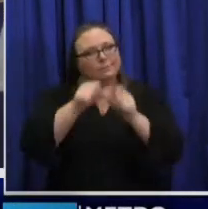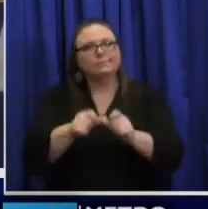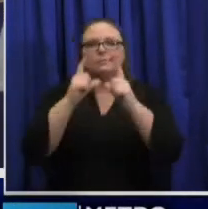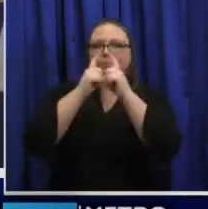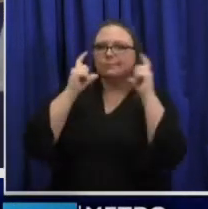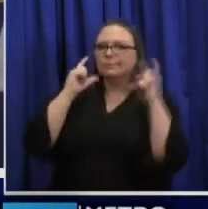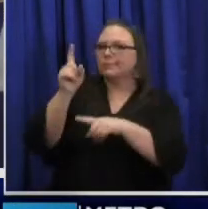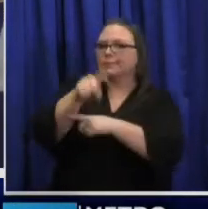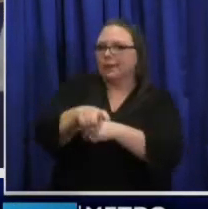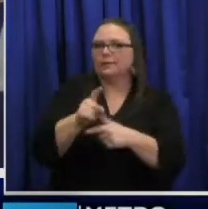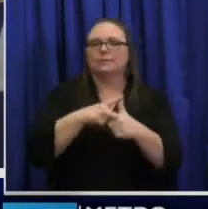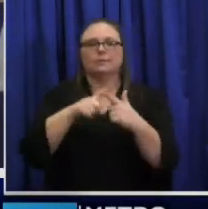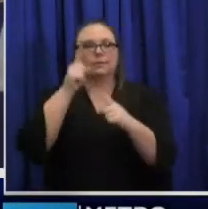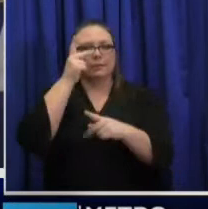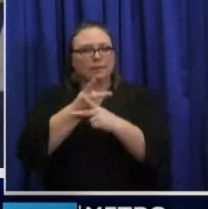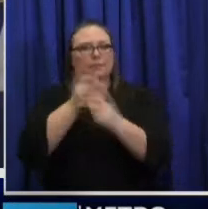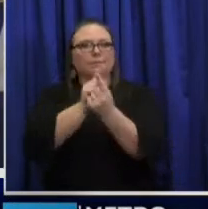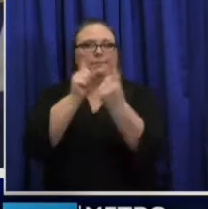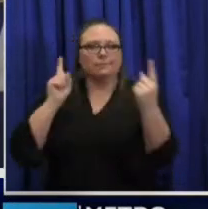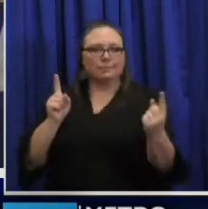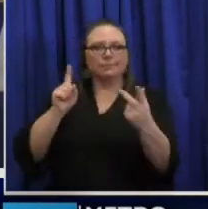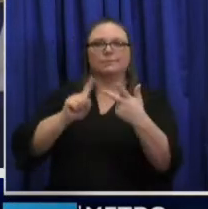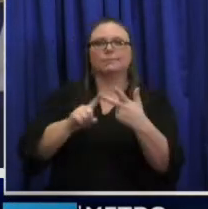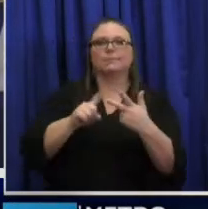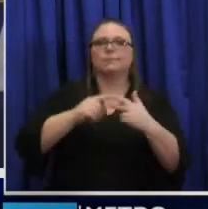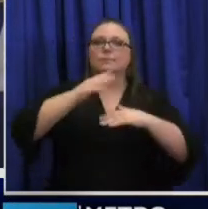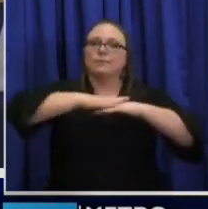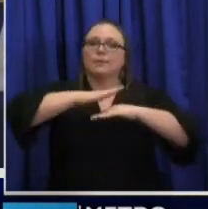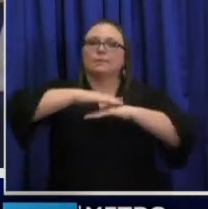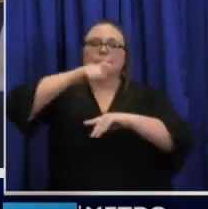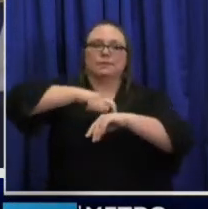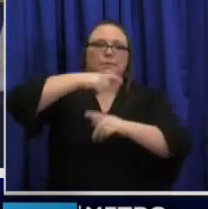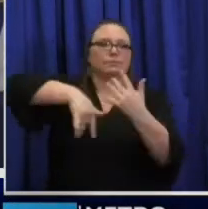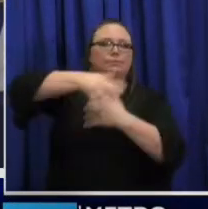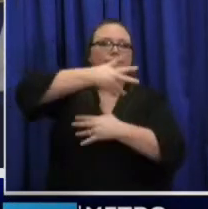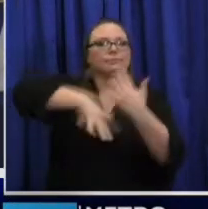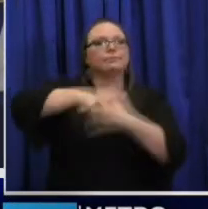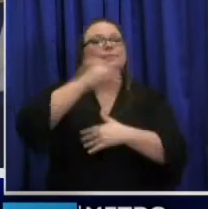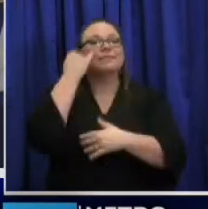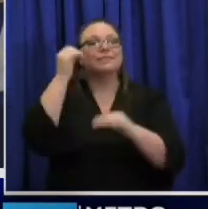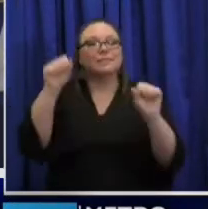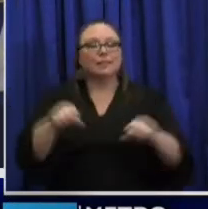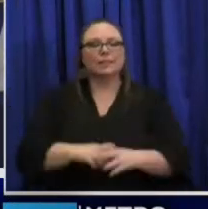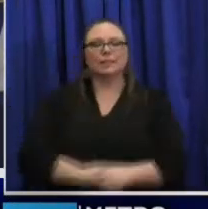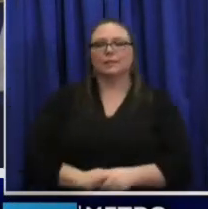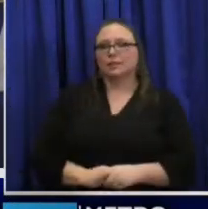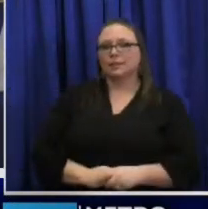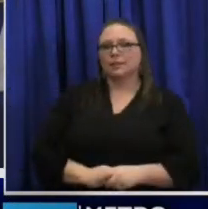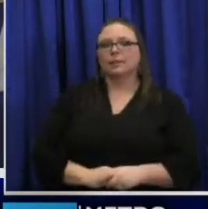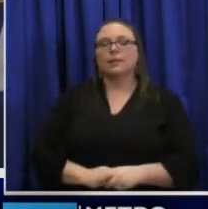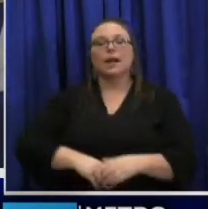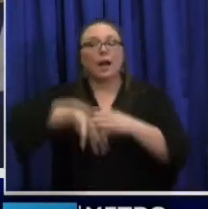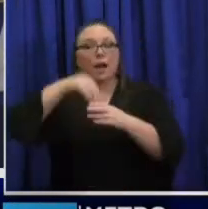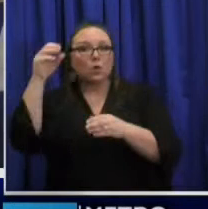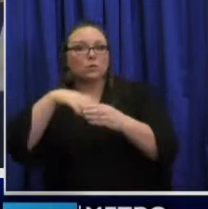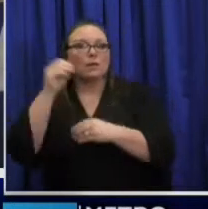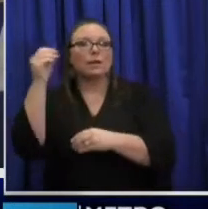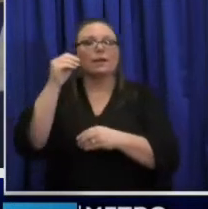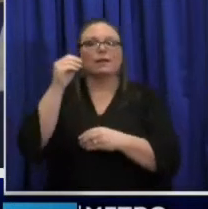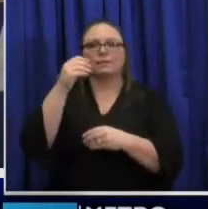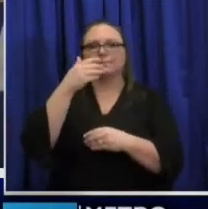masks, stay socially distanced, minimize time together when possible. Outdoor and well-ventilated areas are